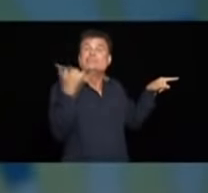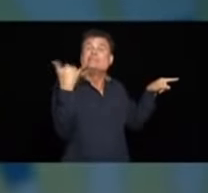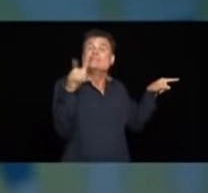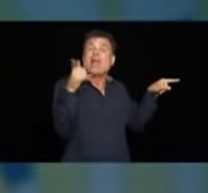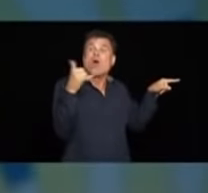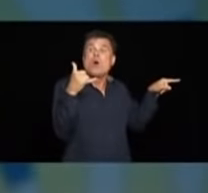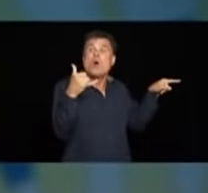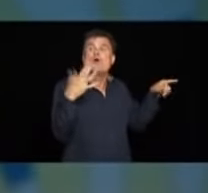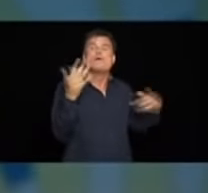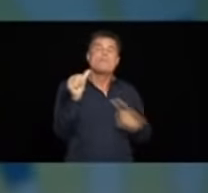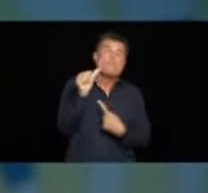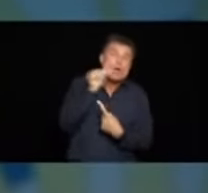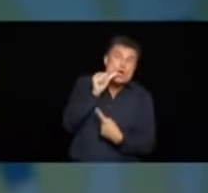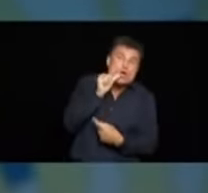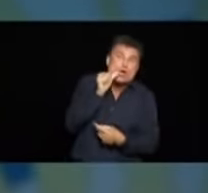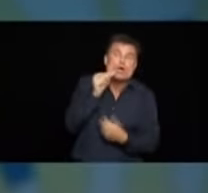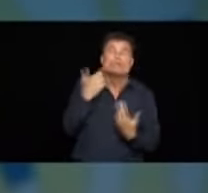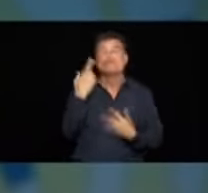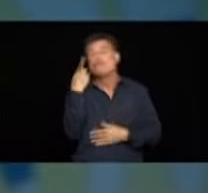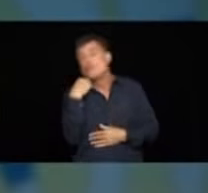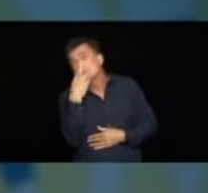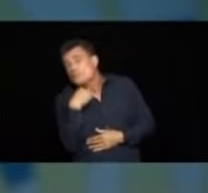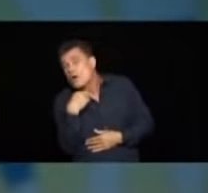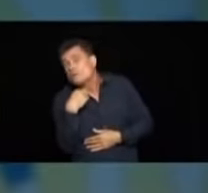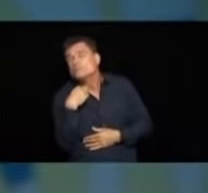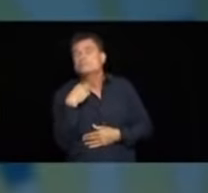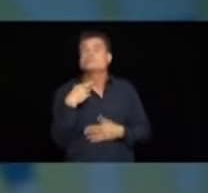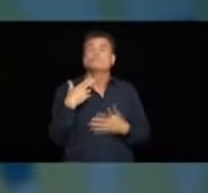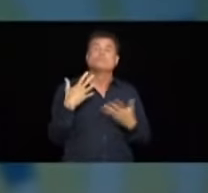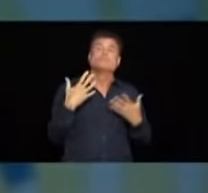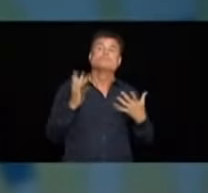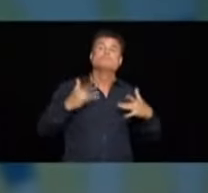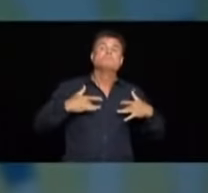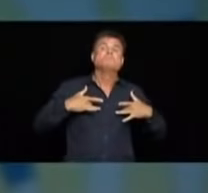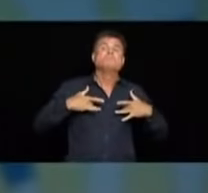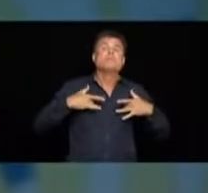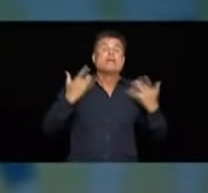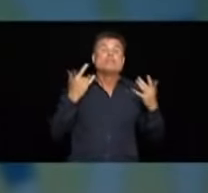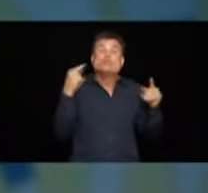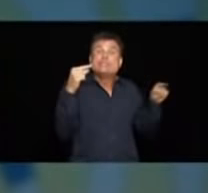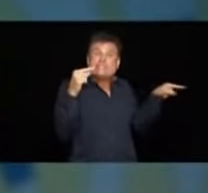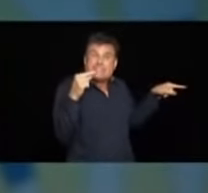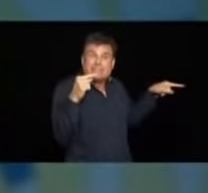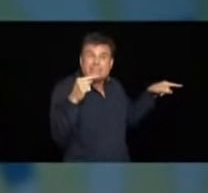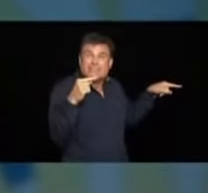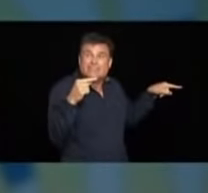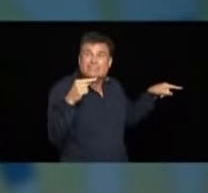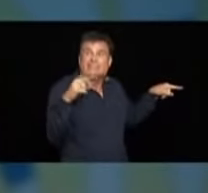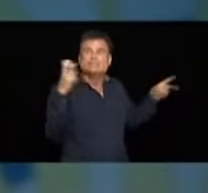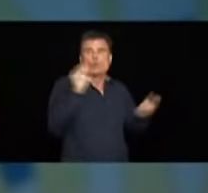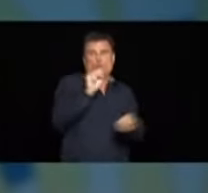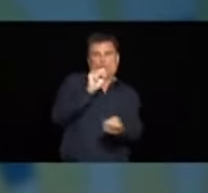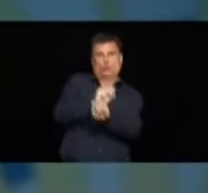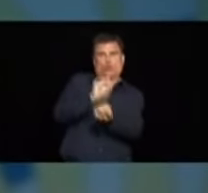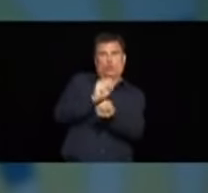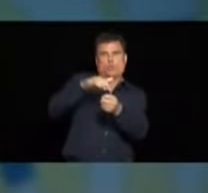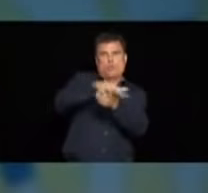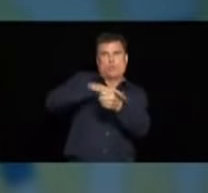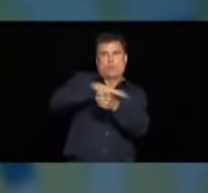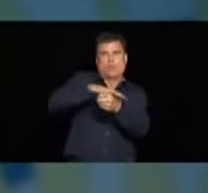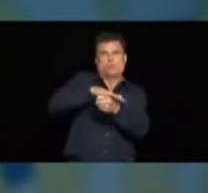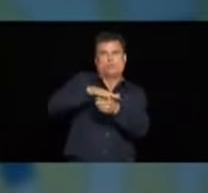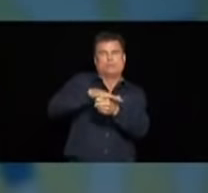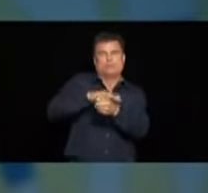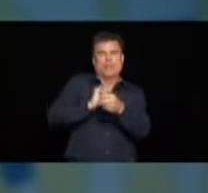lounges, the lighter green being workplaces, and there are a whole variety of workplaces over the past few months that we have